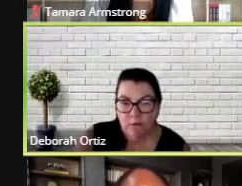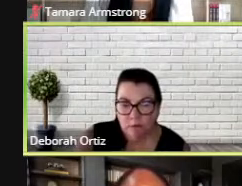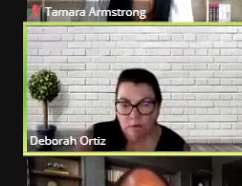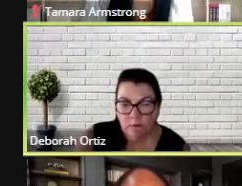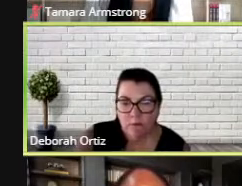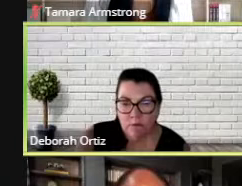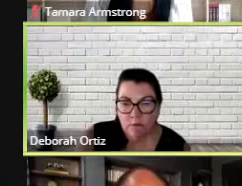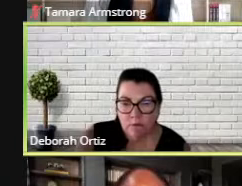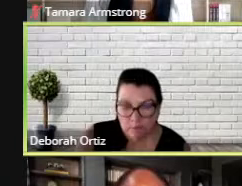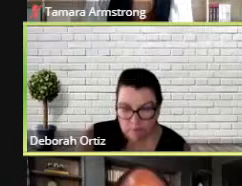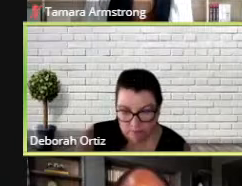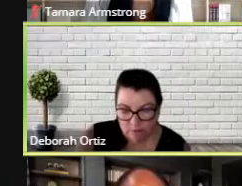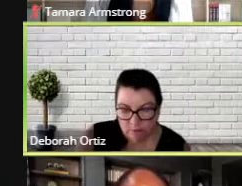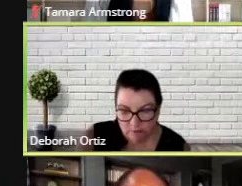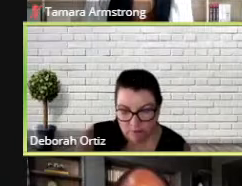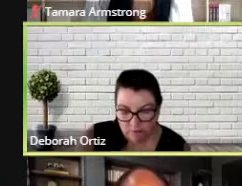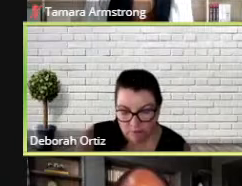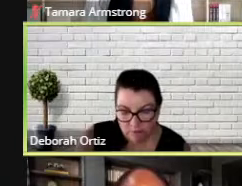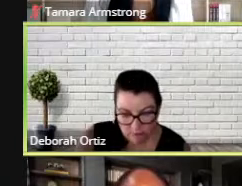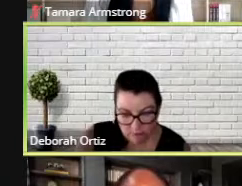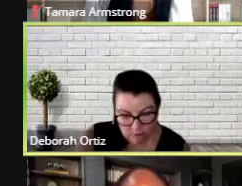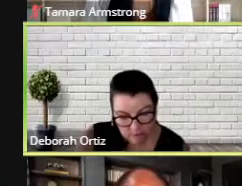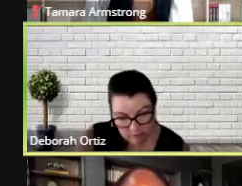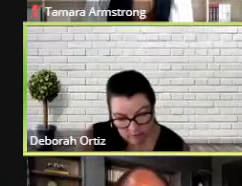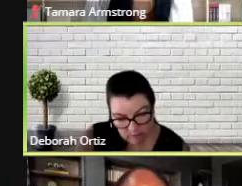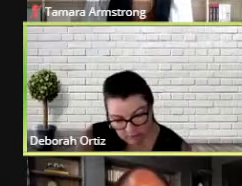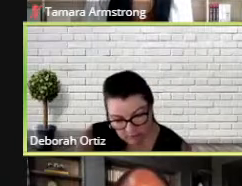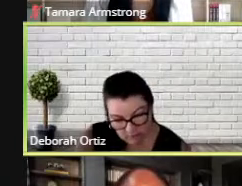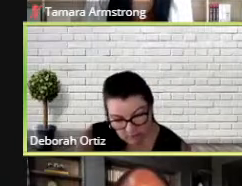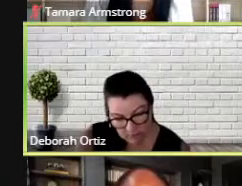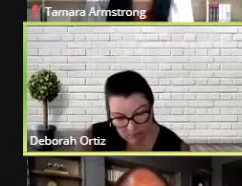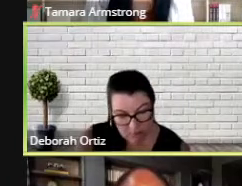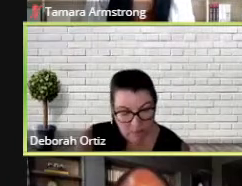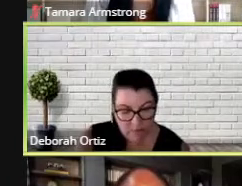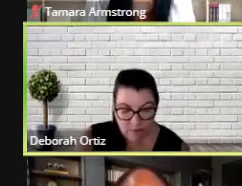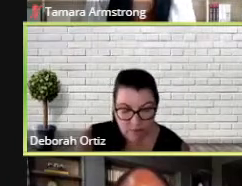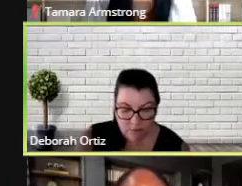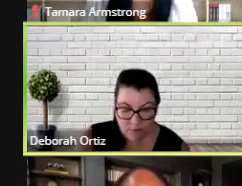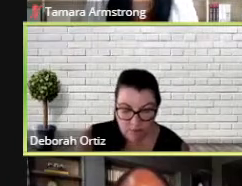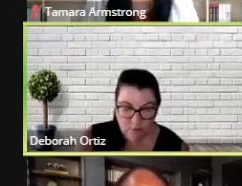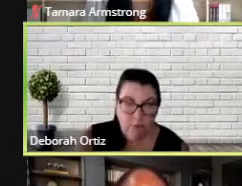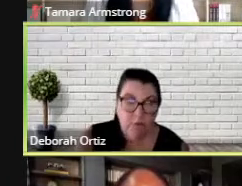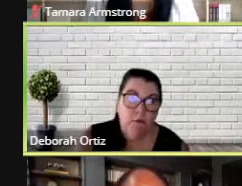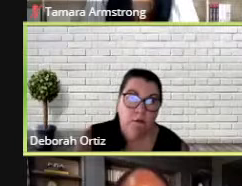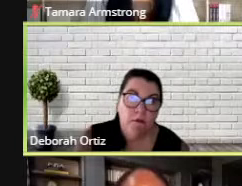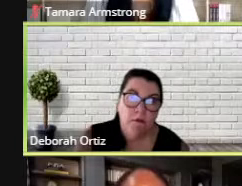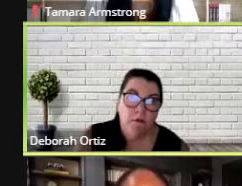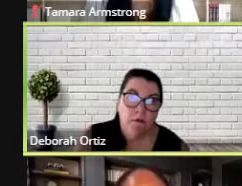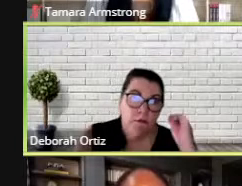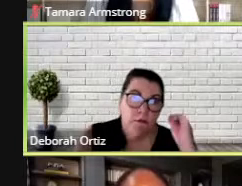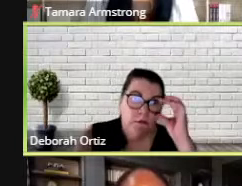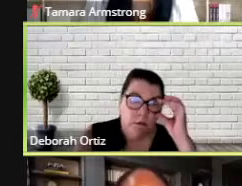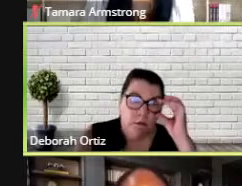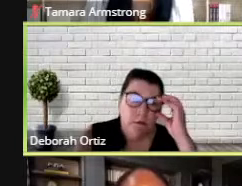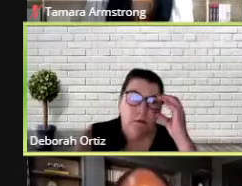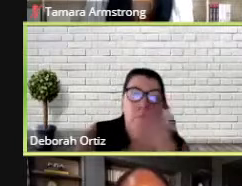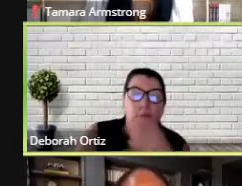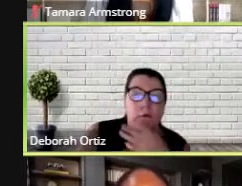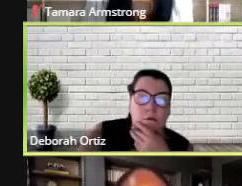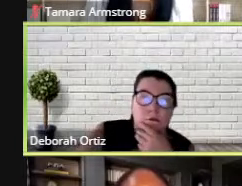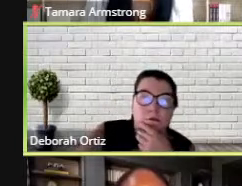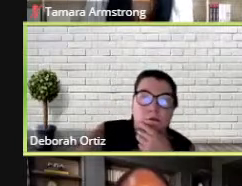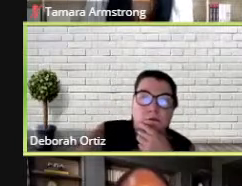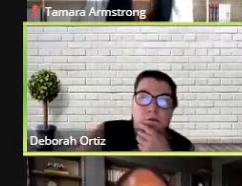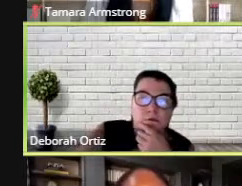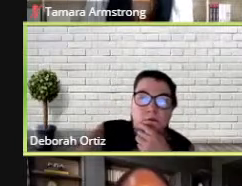grandparents, many people who do not have the opportunity to be vaccinated. So it's a public health issue. You have to